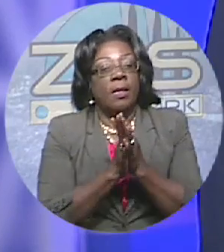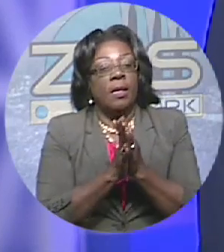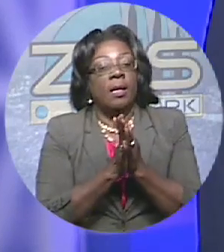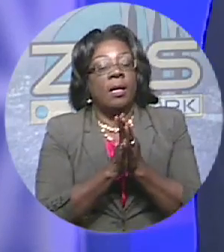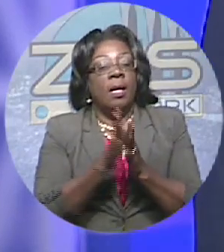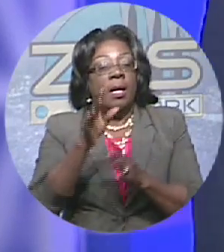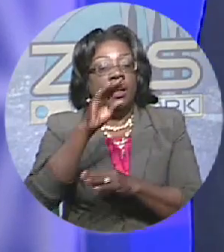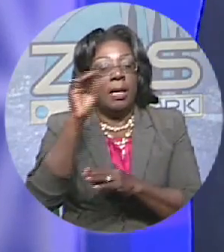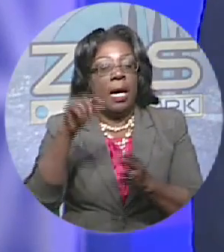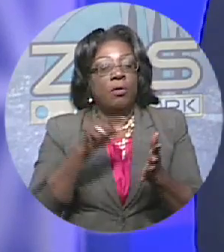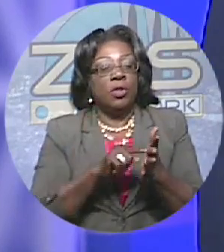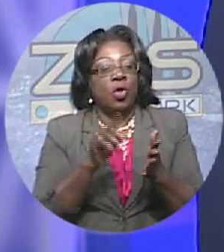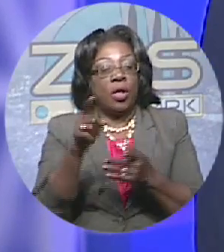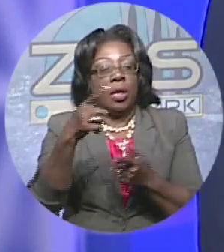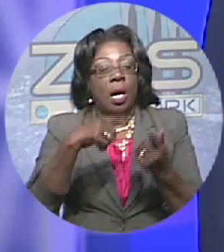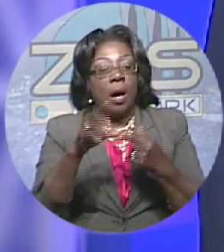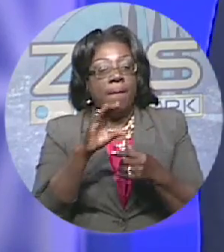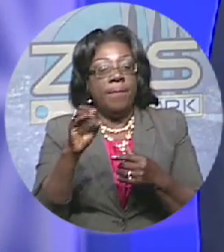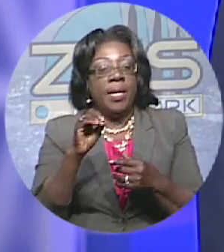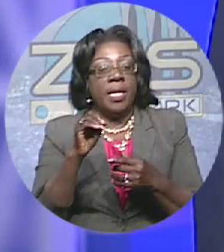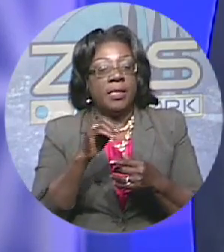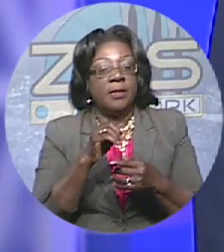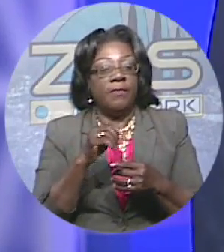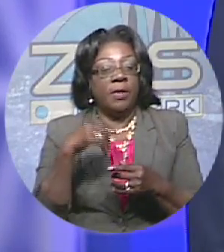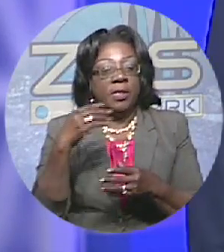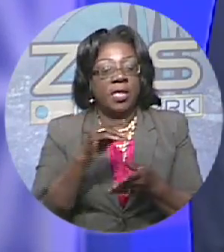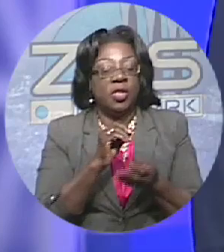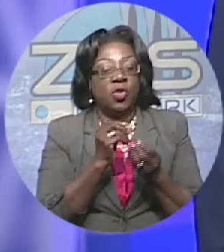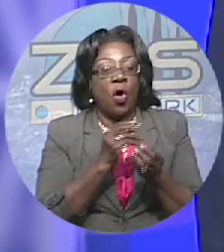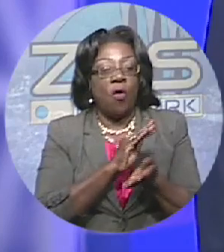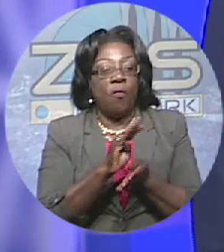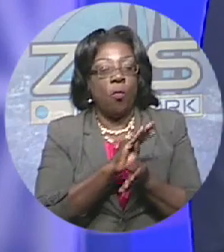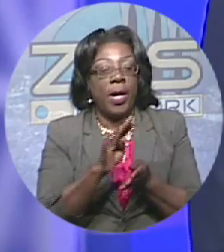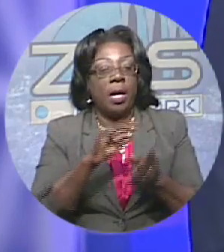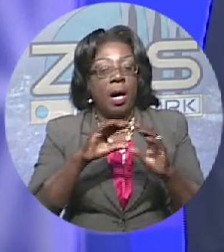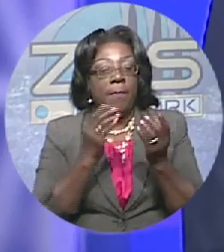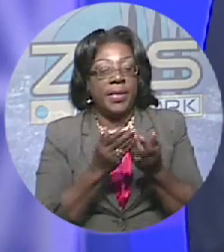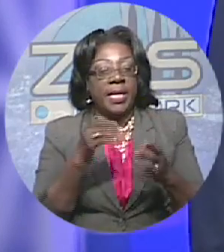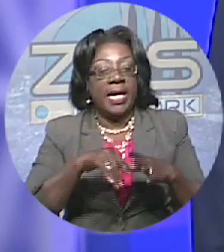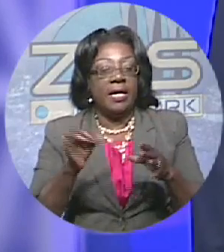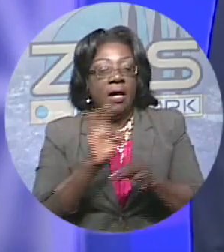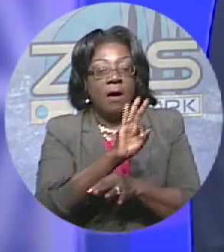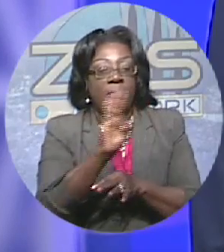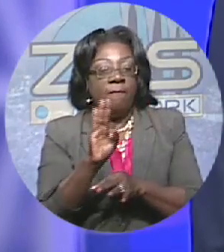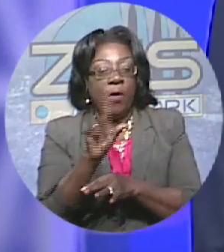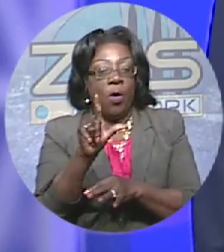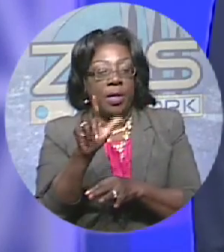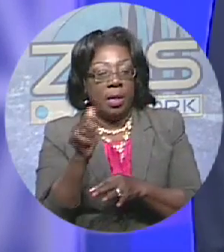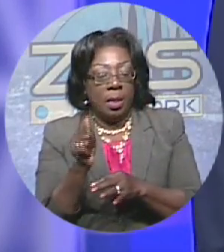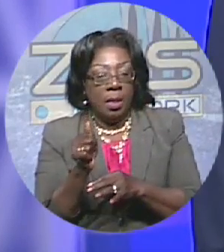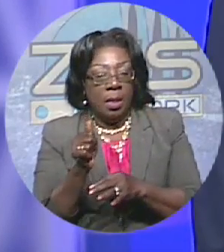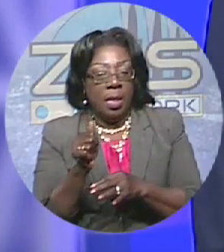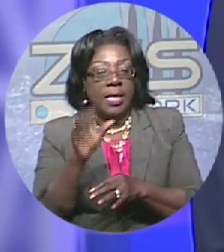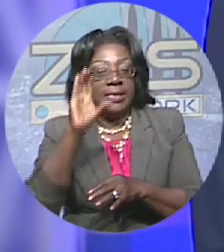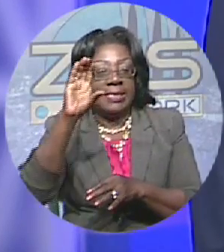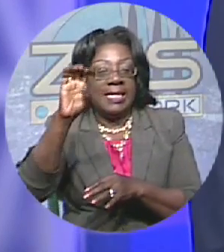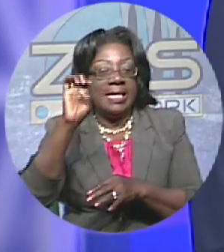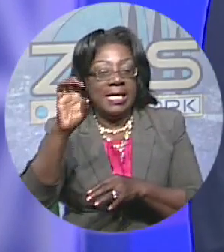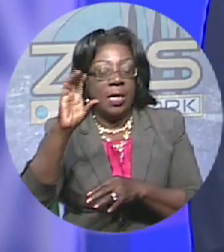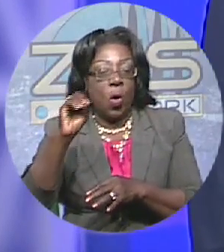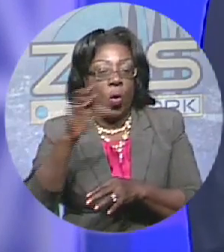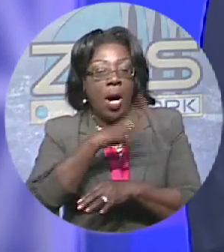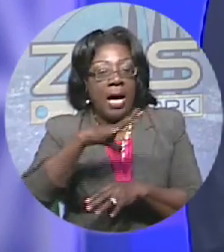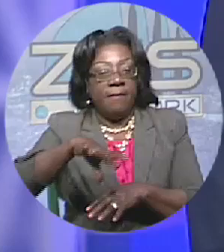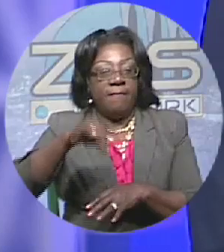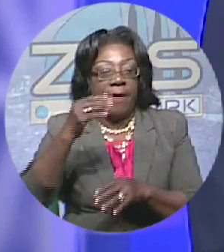Kairos.com is a facial recognition software company based in Miami, Florida. Its CEO and founder Brian Brackeen was